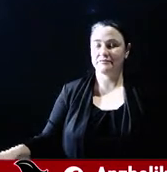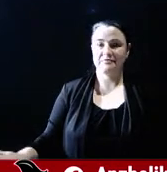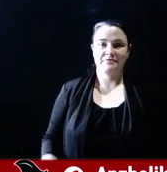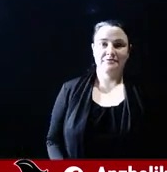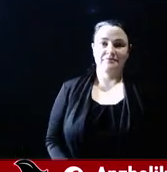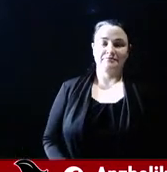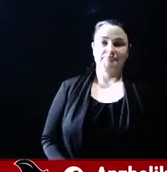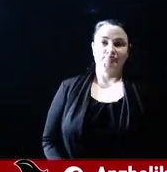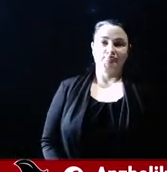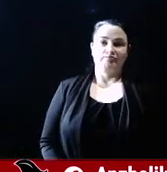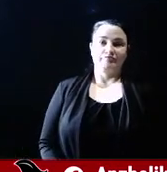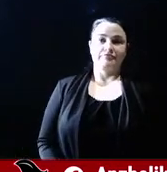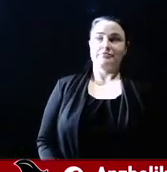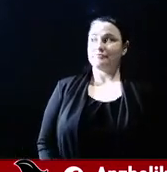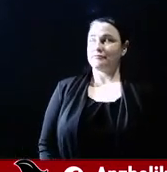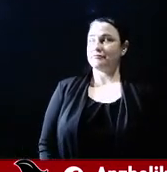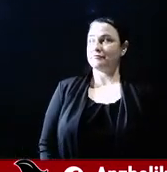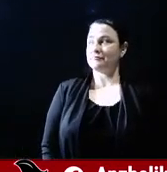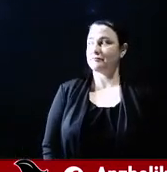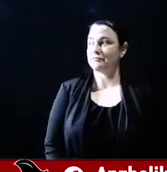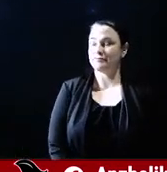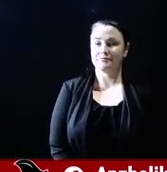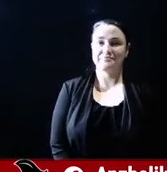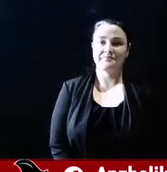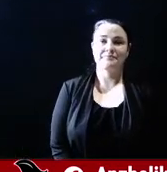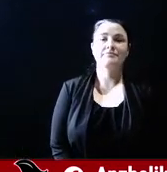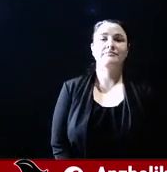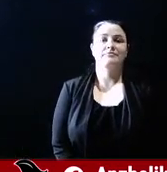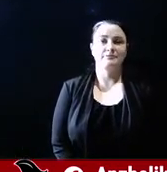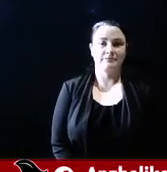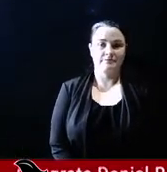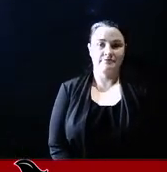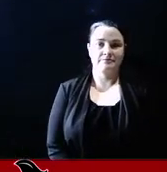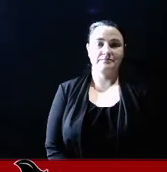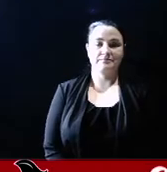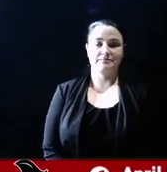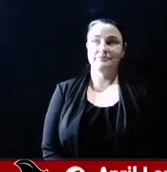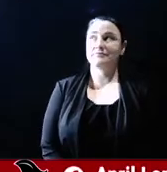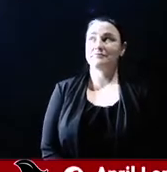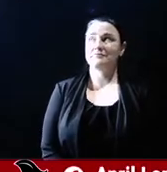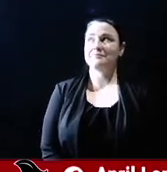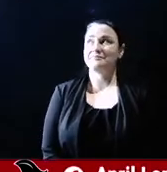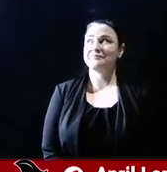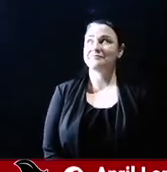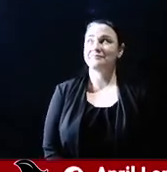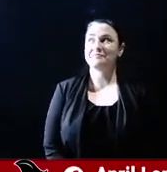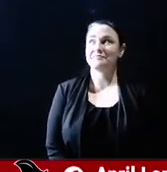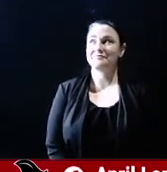Thank you.